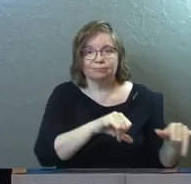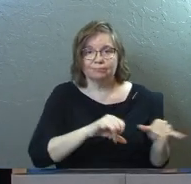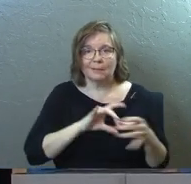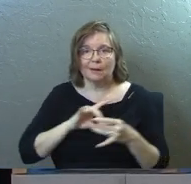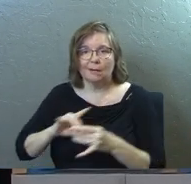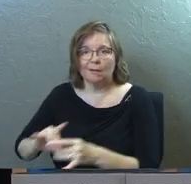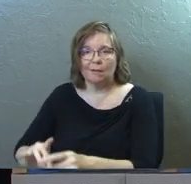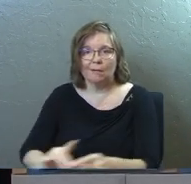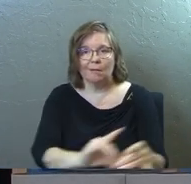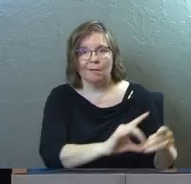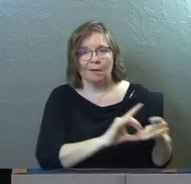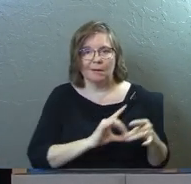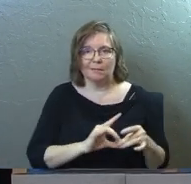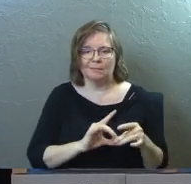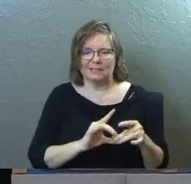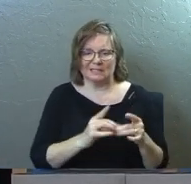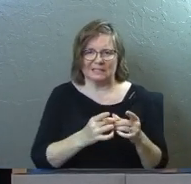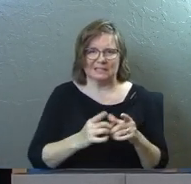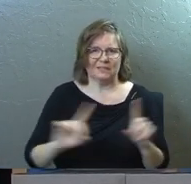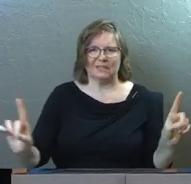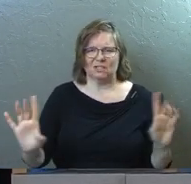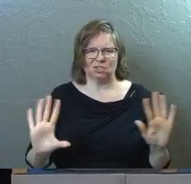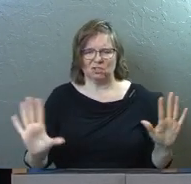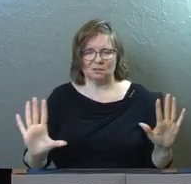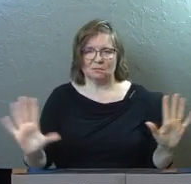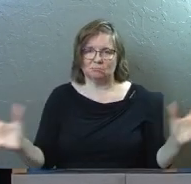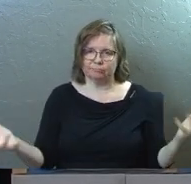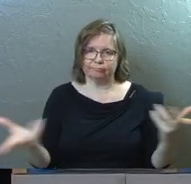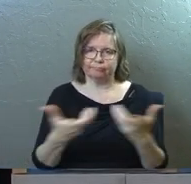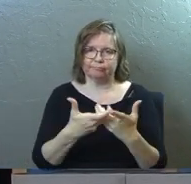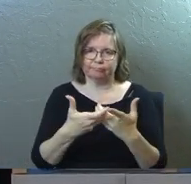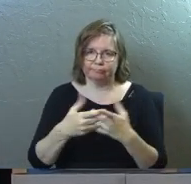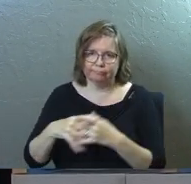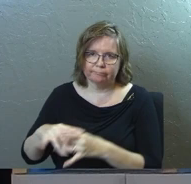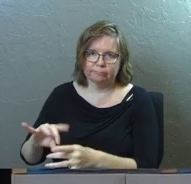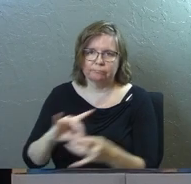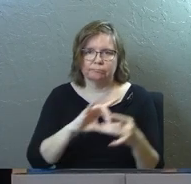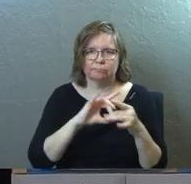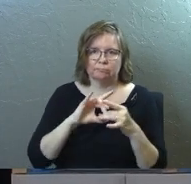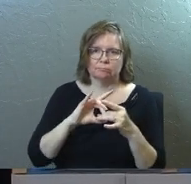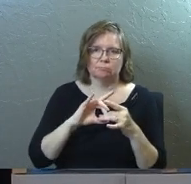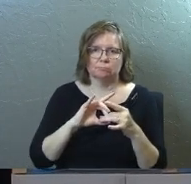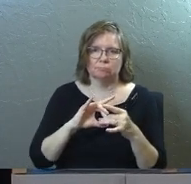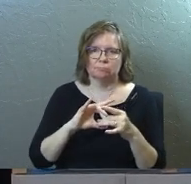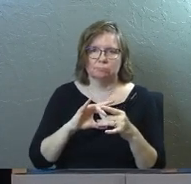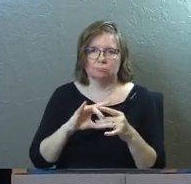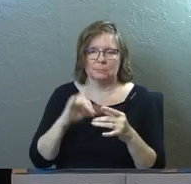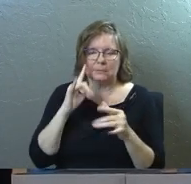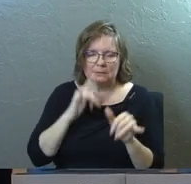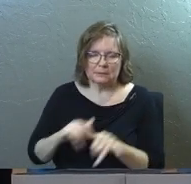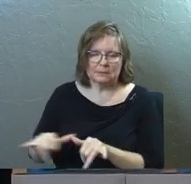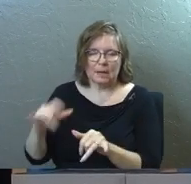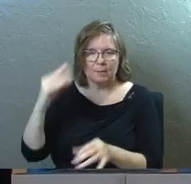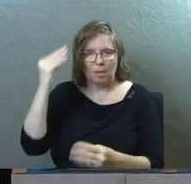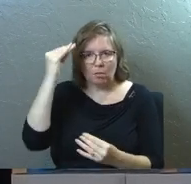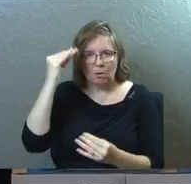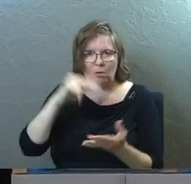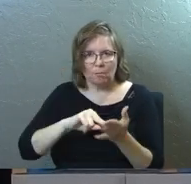with each other. Let there be no divisions in the church. Rather, be of one mind, united in thought and purpose.